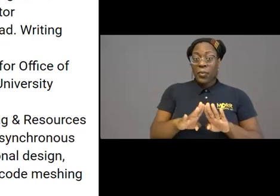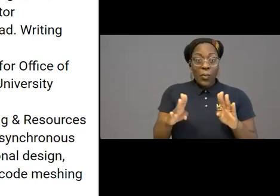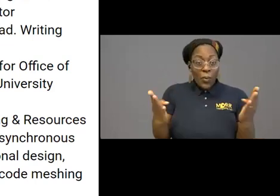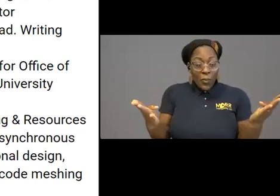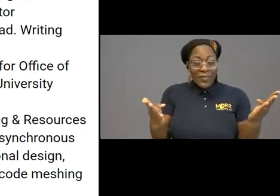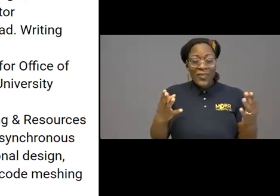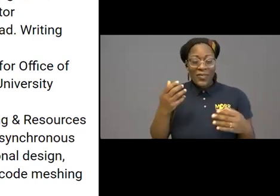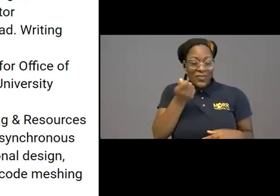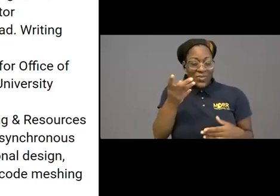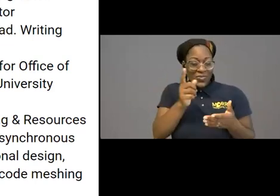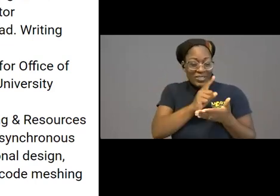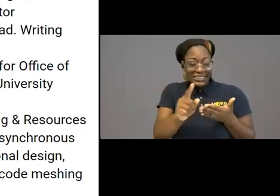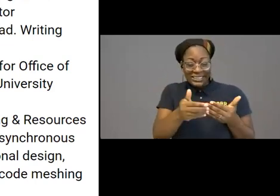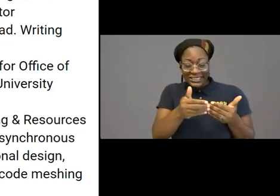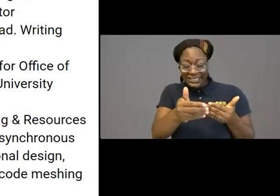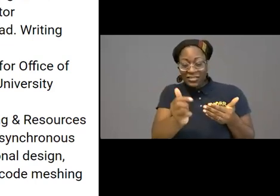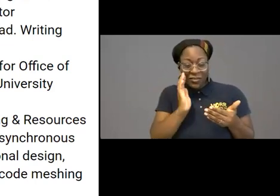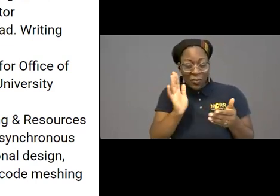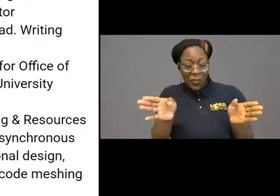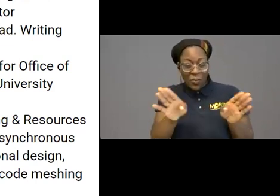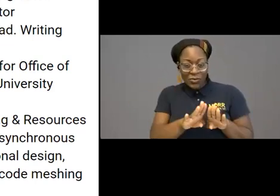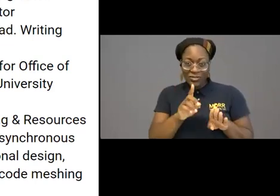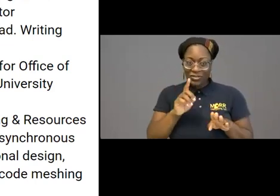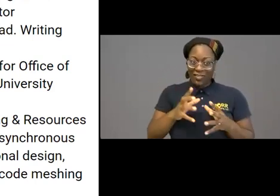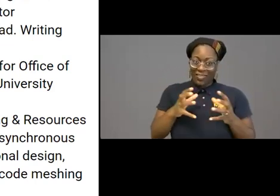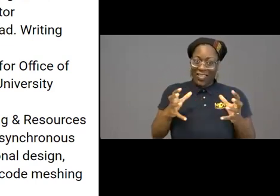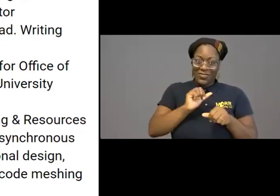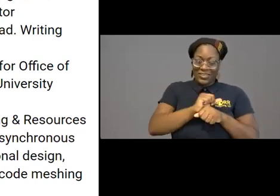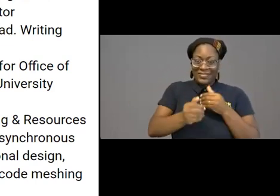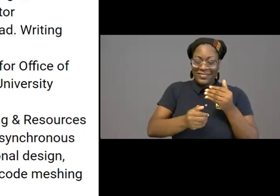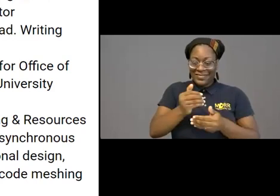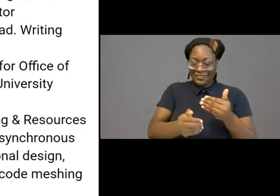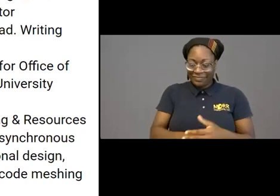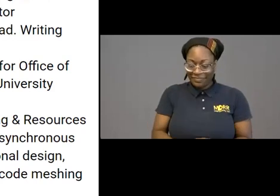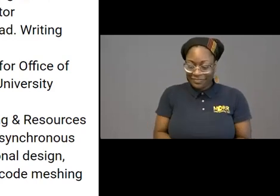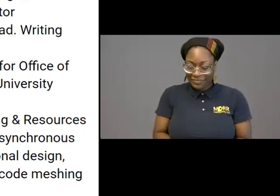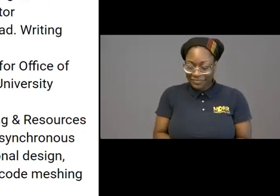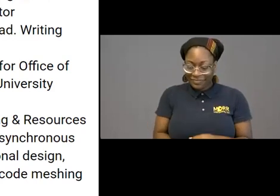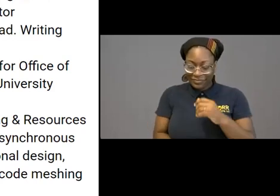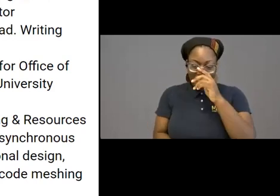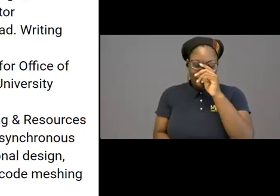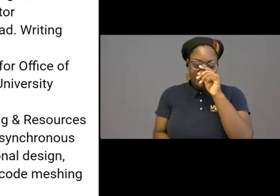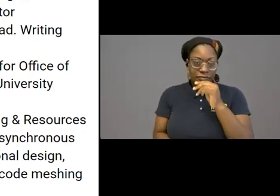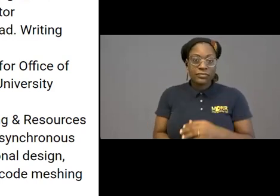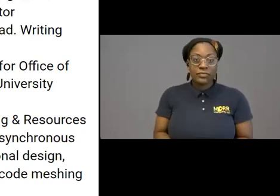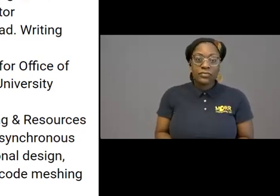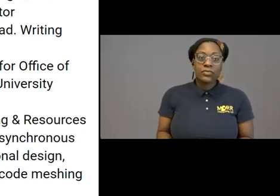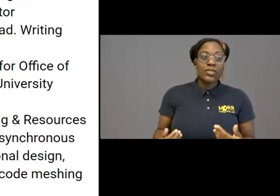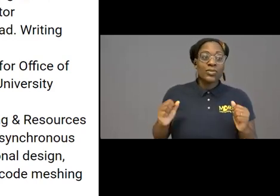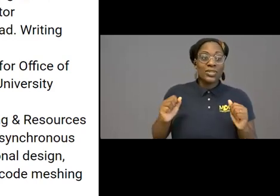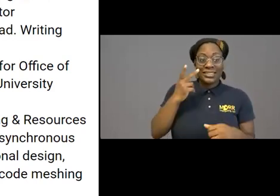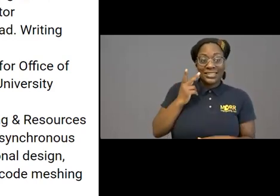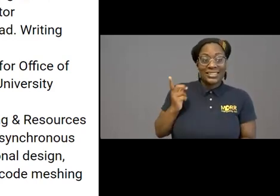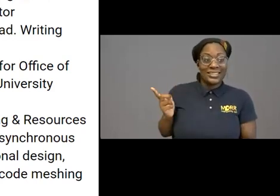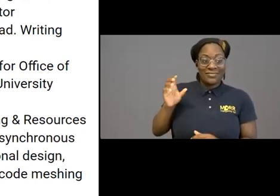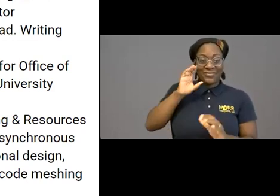OWCA members. The pictures here are of my two sons, Harrison and Arthur, and our new cat,